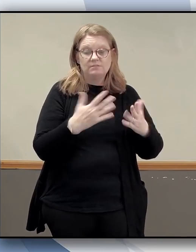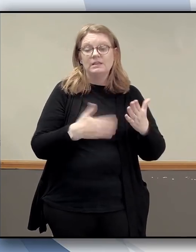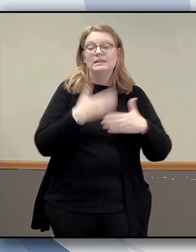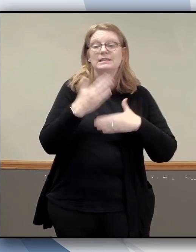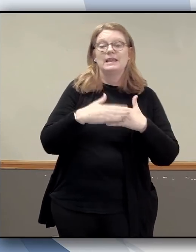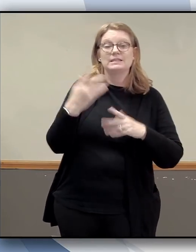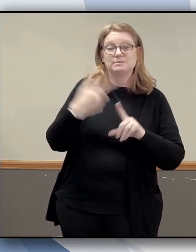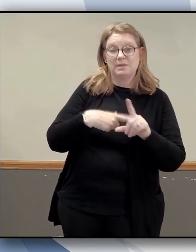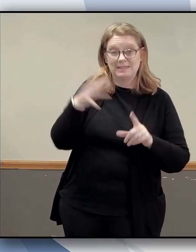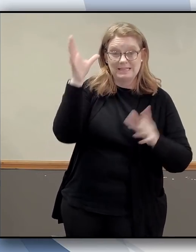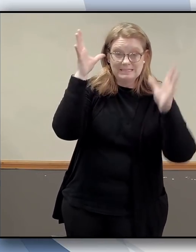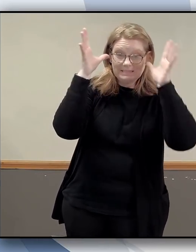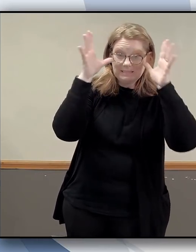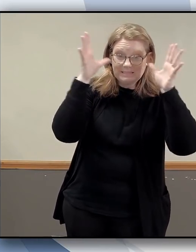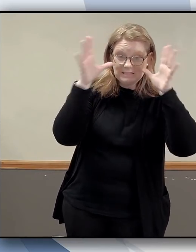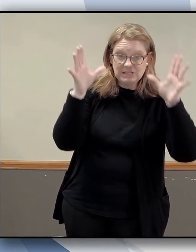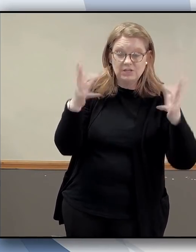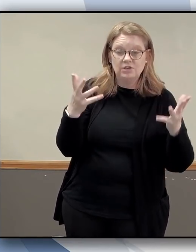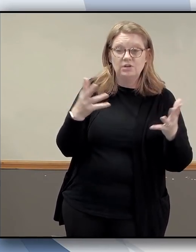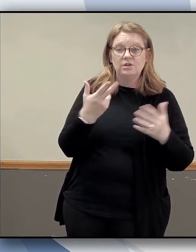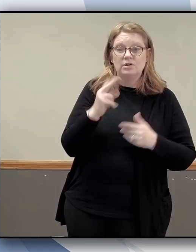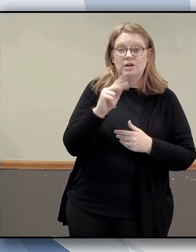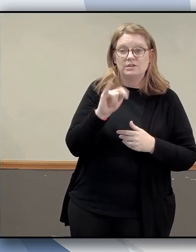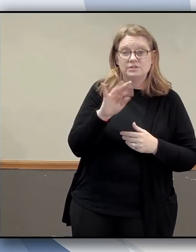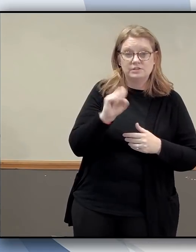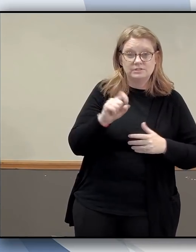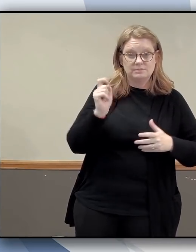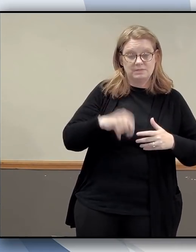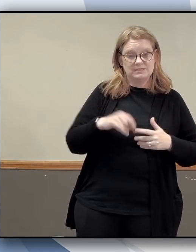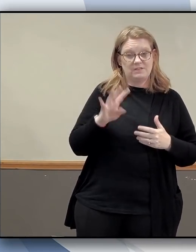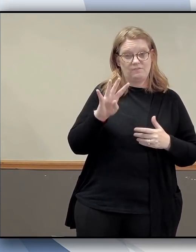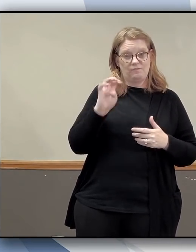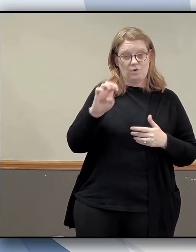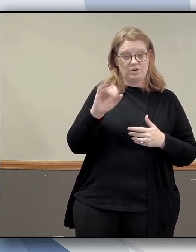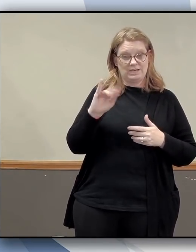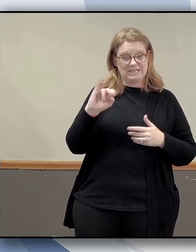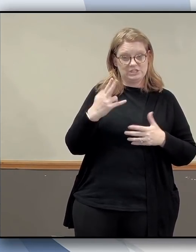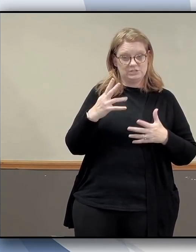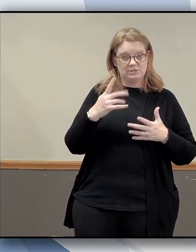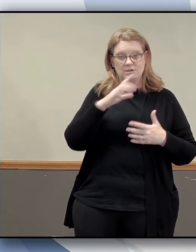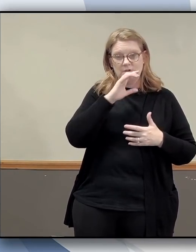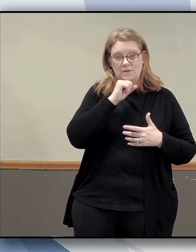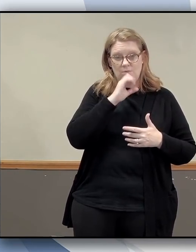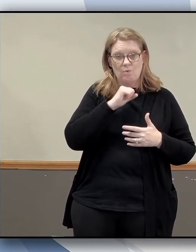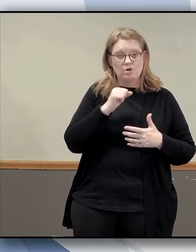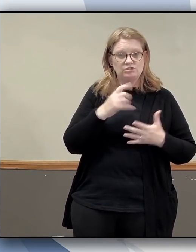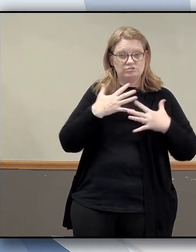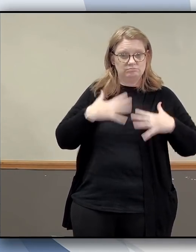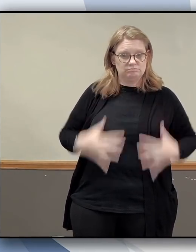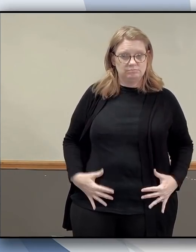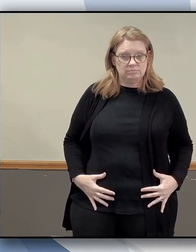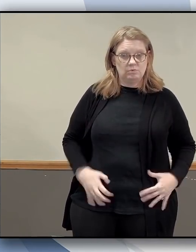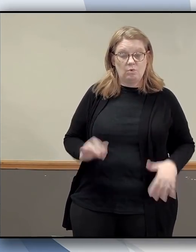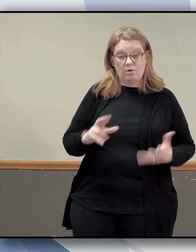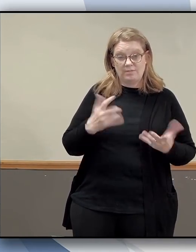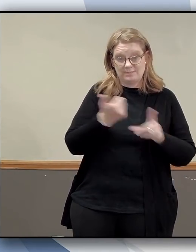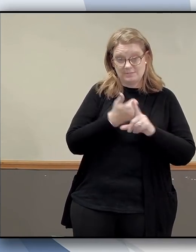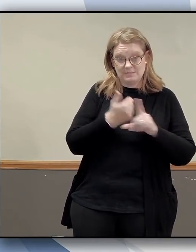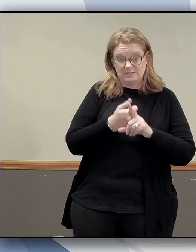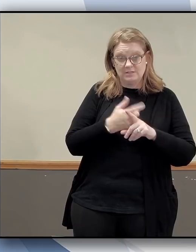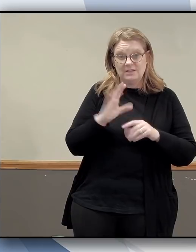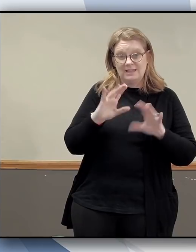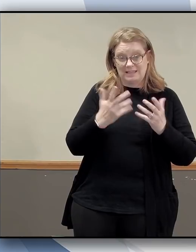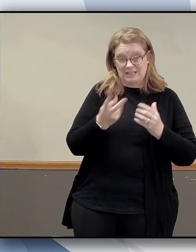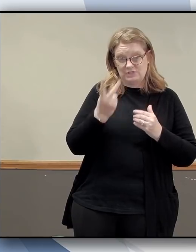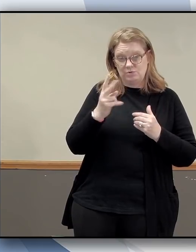will have to wear at least 400 square inches of fluorescent orange or be subject to a $50 penalty of a Class 2 non-criminal